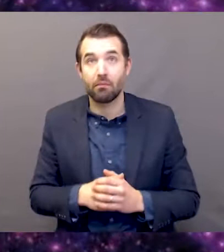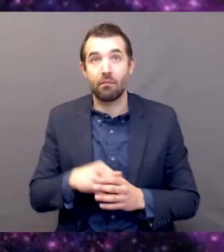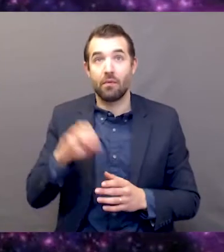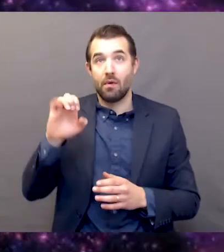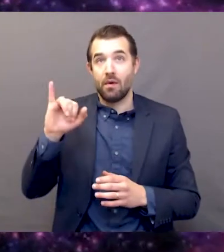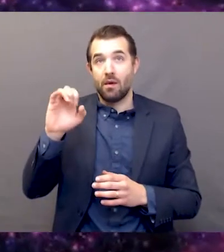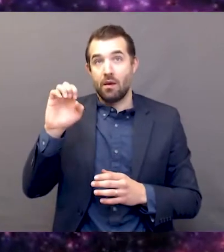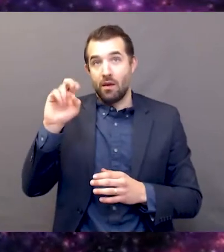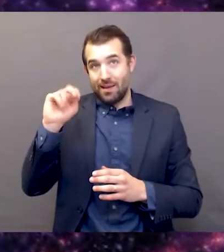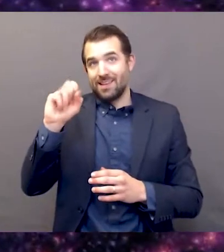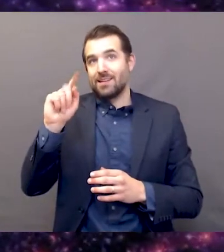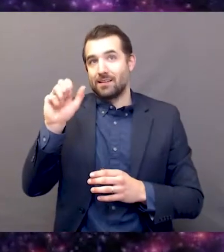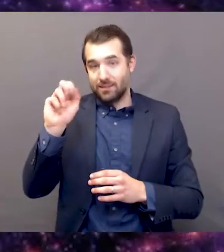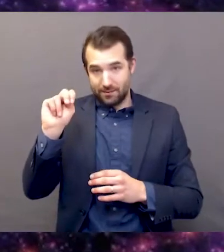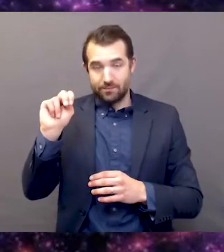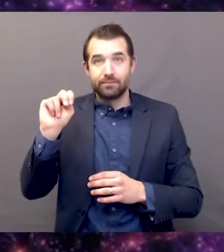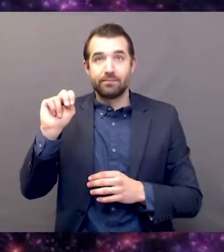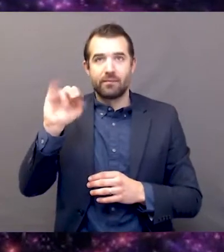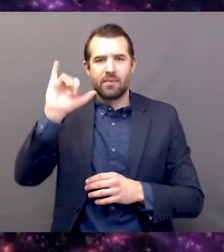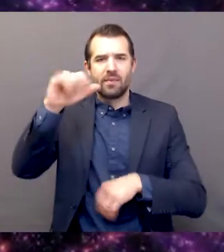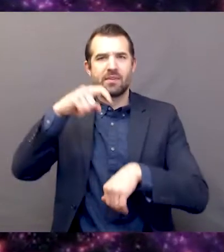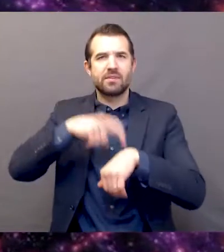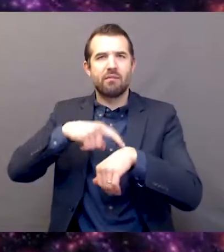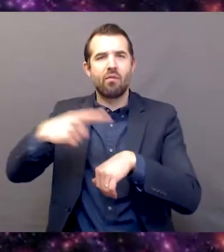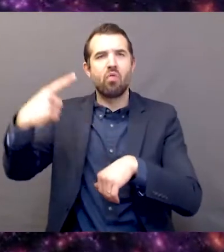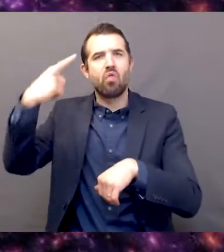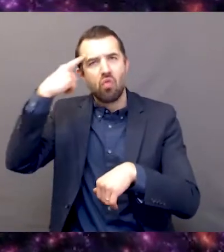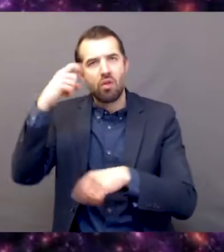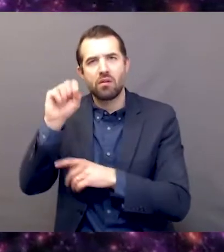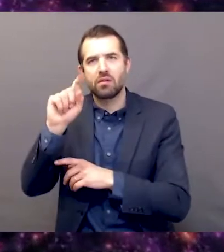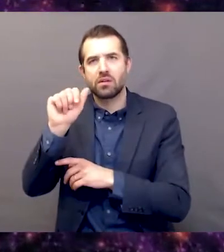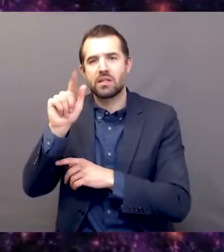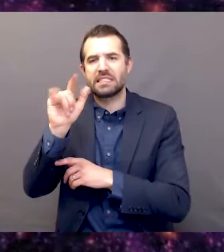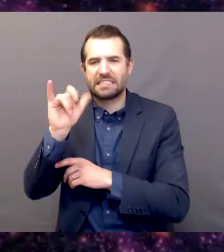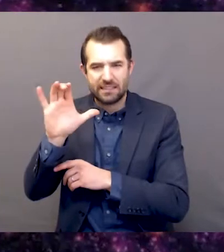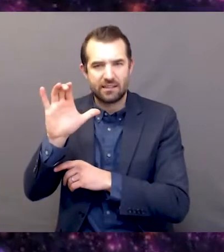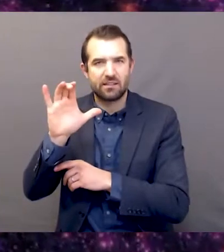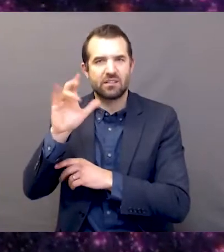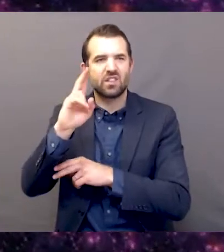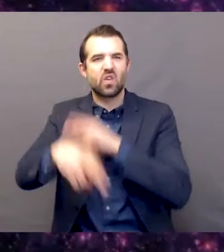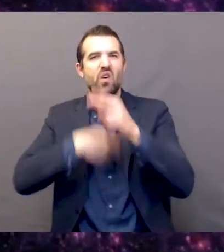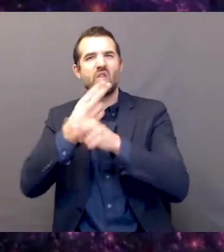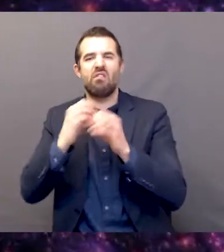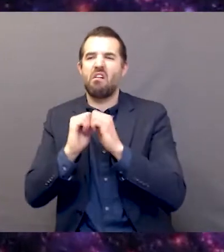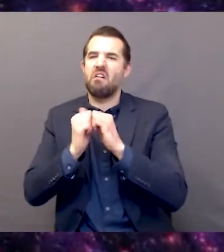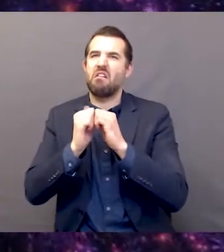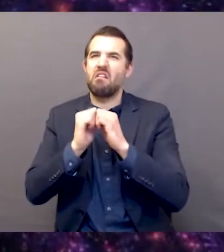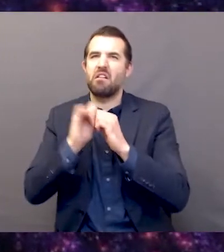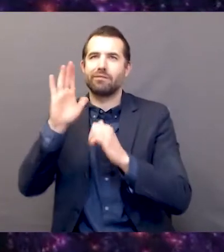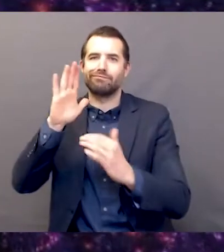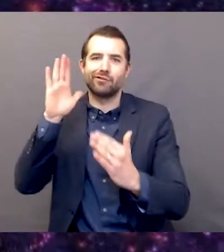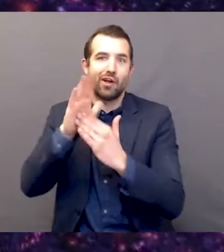it to his general theory of relativity when it was thought the universe was static. When he learned that the universe was expanding, he thought it his greatest